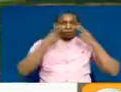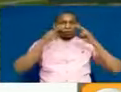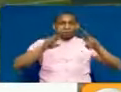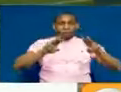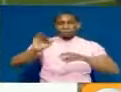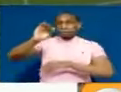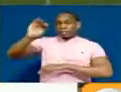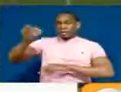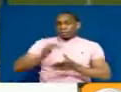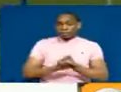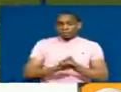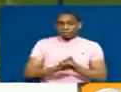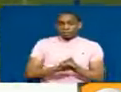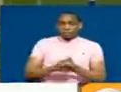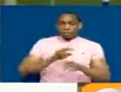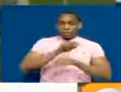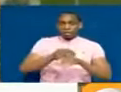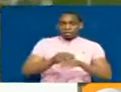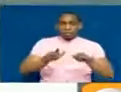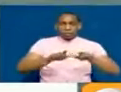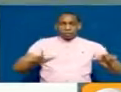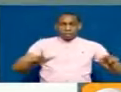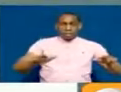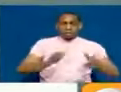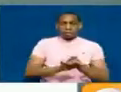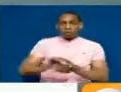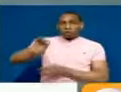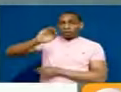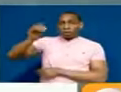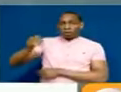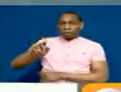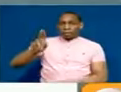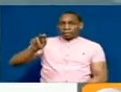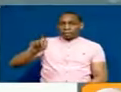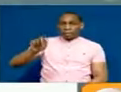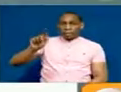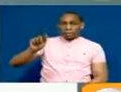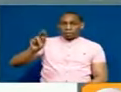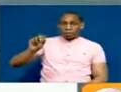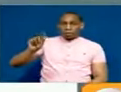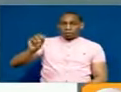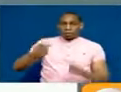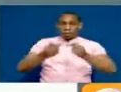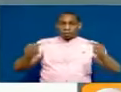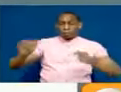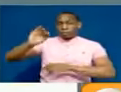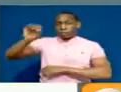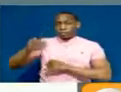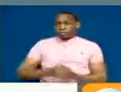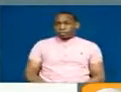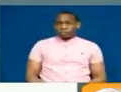of Addis from the Entoto National Park on the slopes of Mount Entoto, adjacent to the